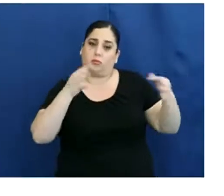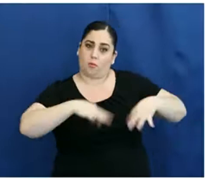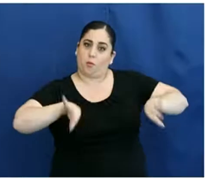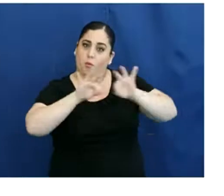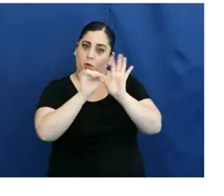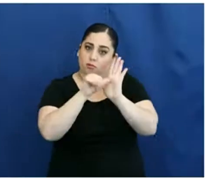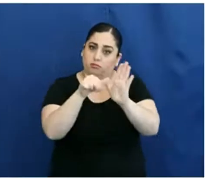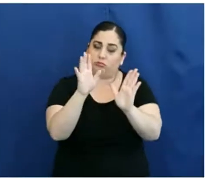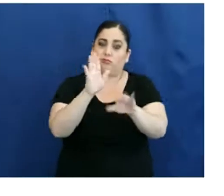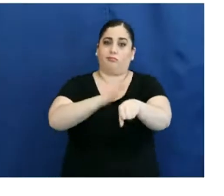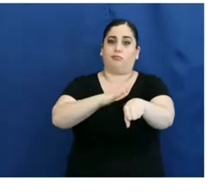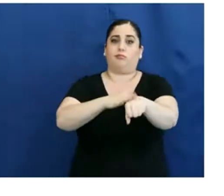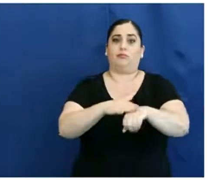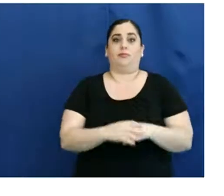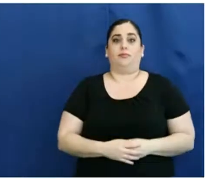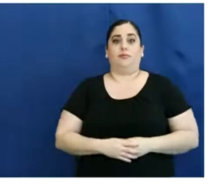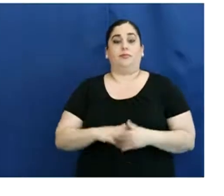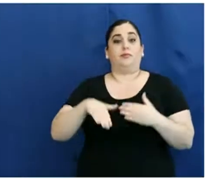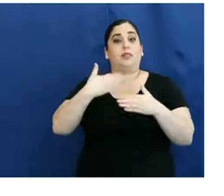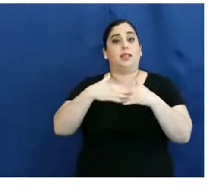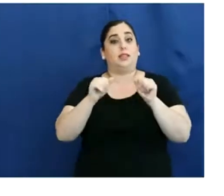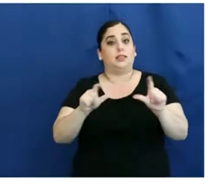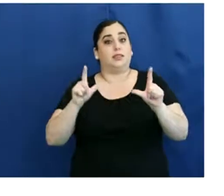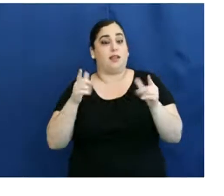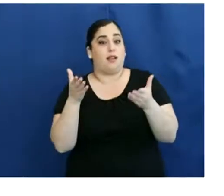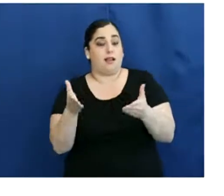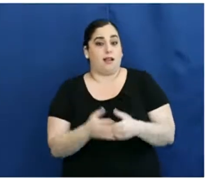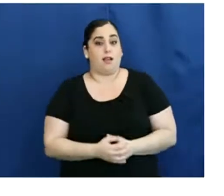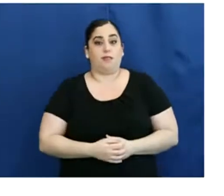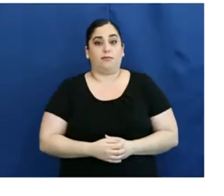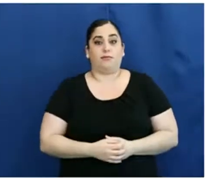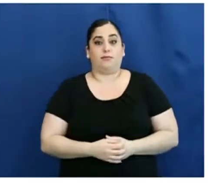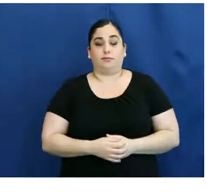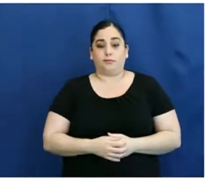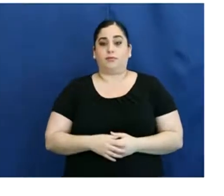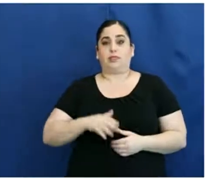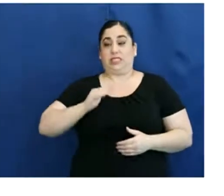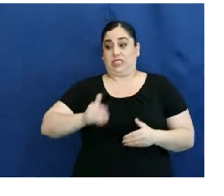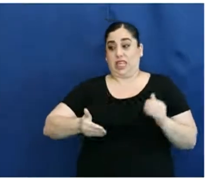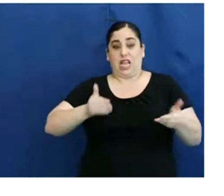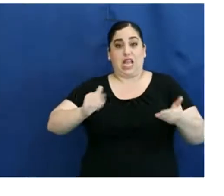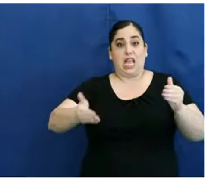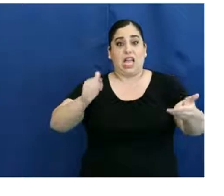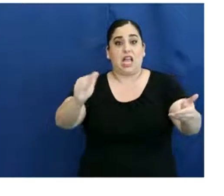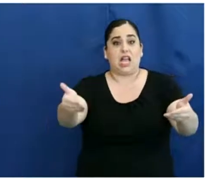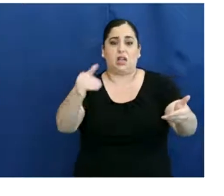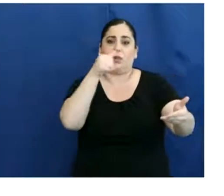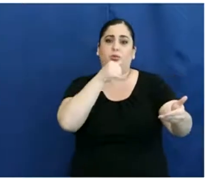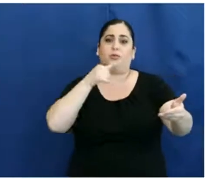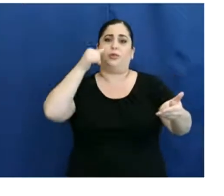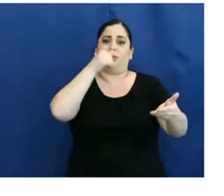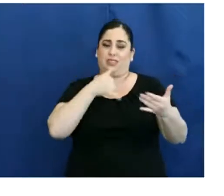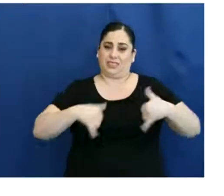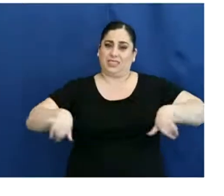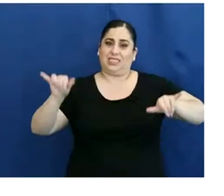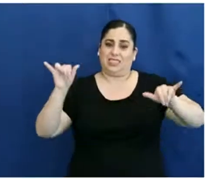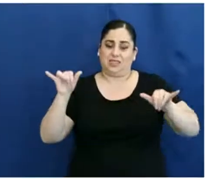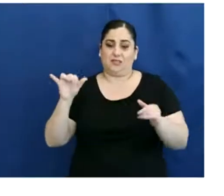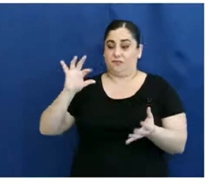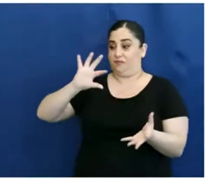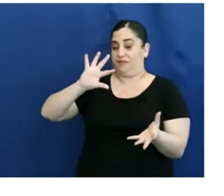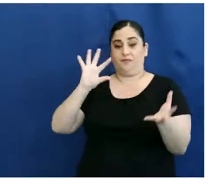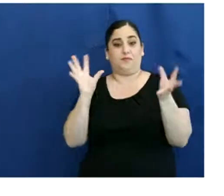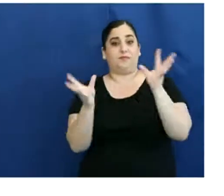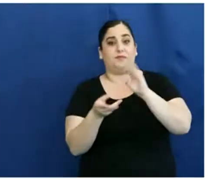recovery. Next. Loss of life, again, every life is important. It's counted. 8 is what